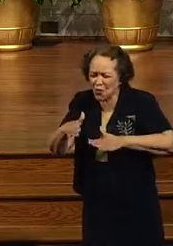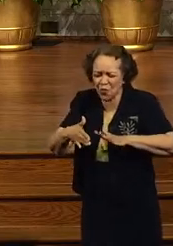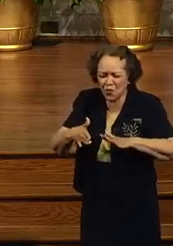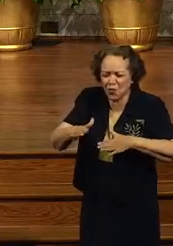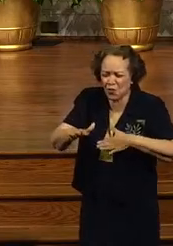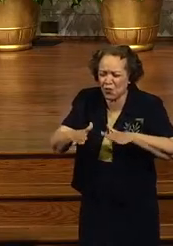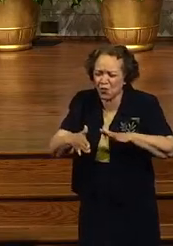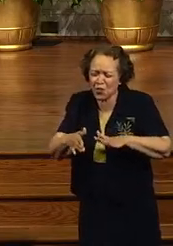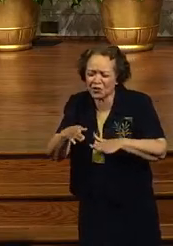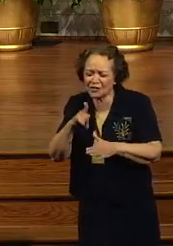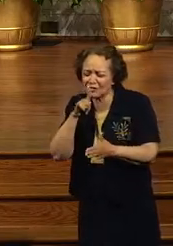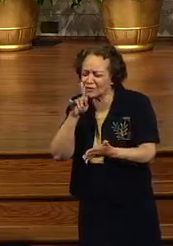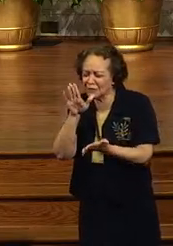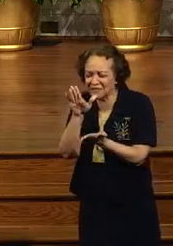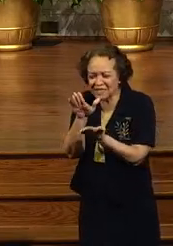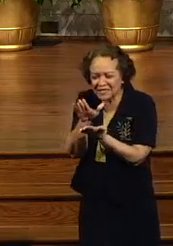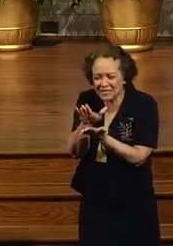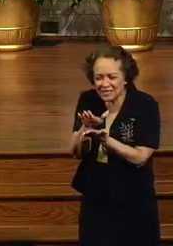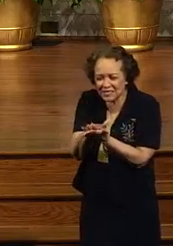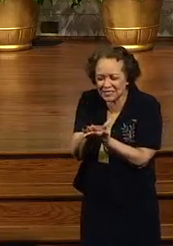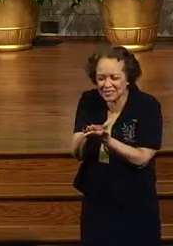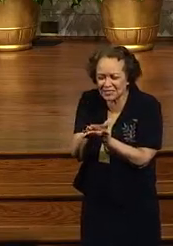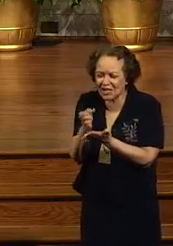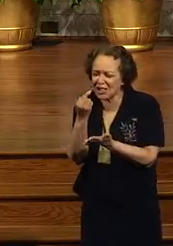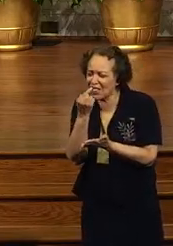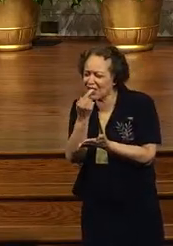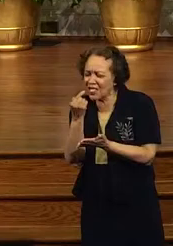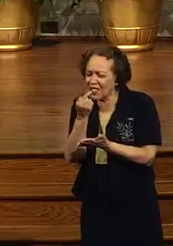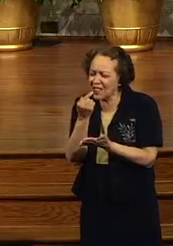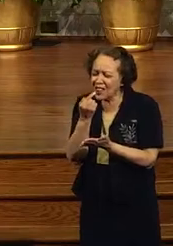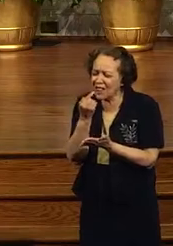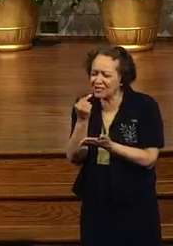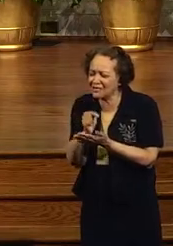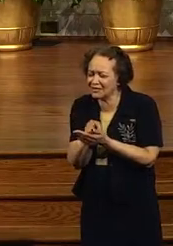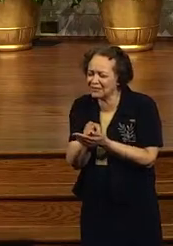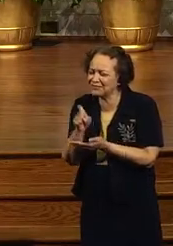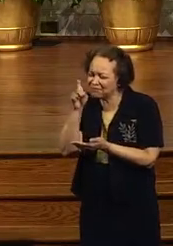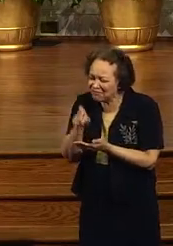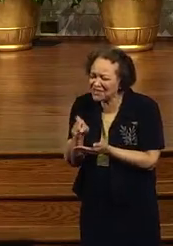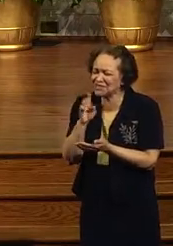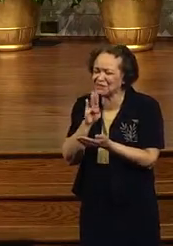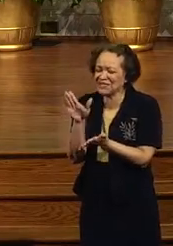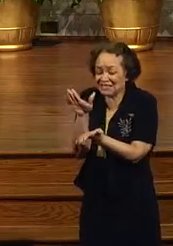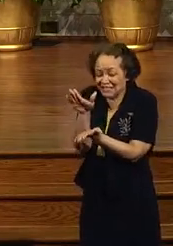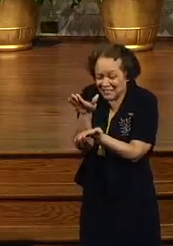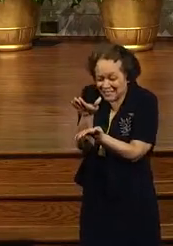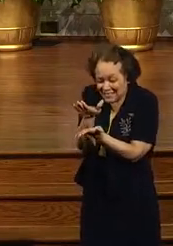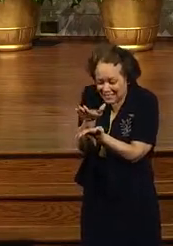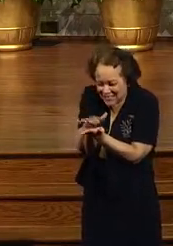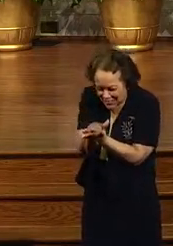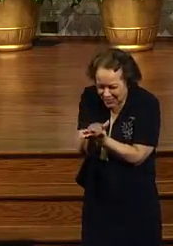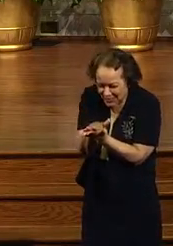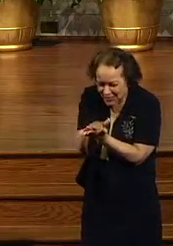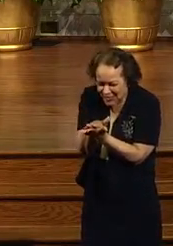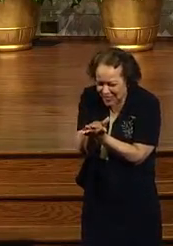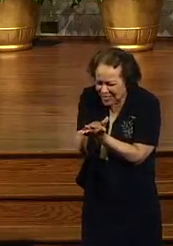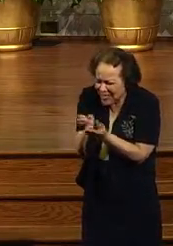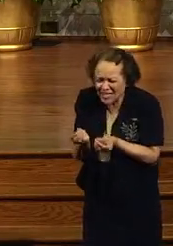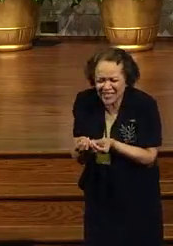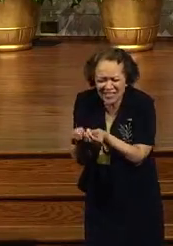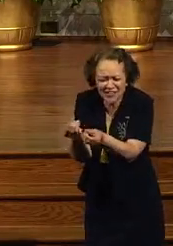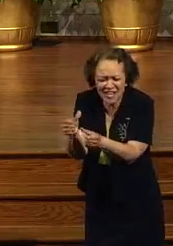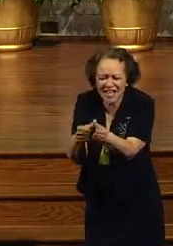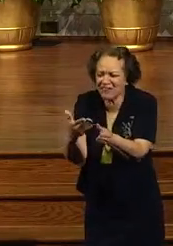sealed. Your tongue, oh, help me, Holy Spirit, needs to be sealed. Give everything to the Holy